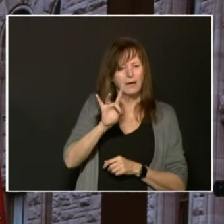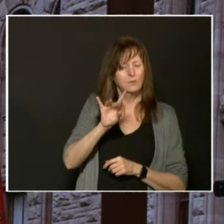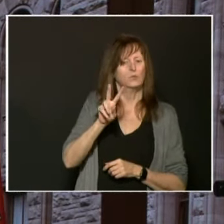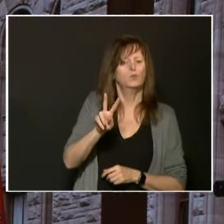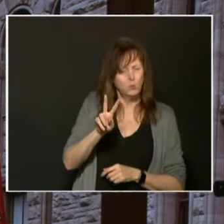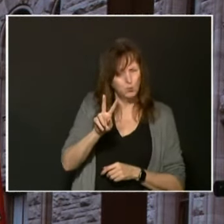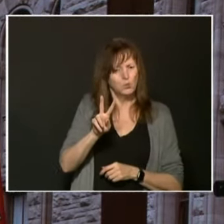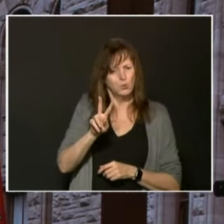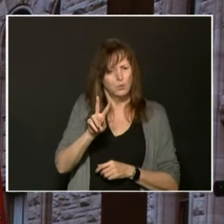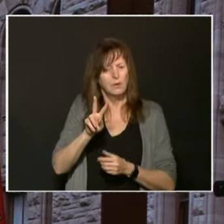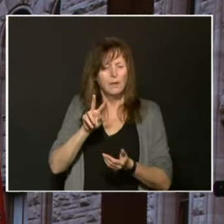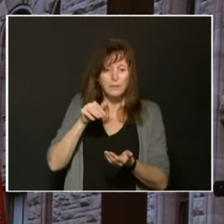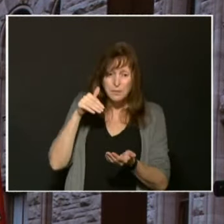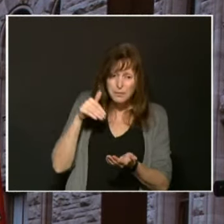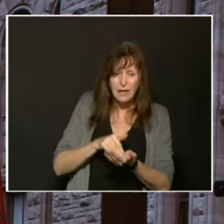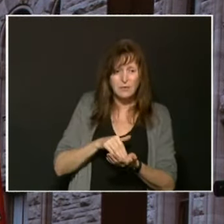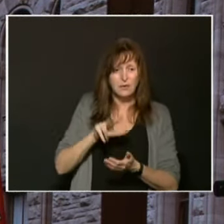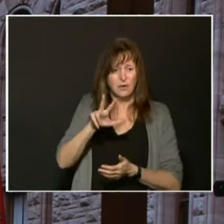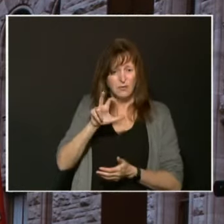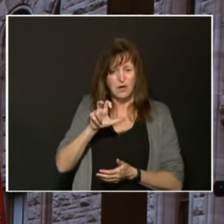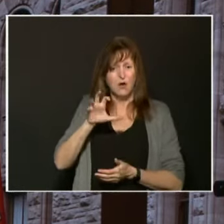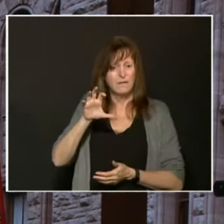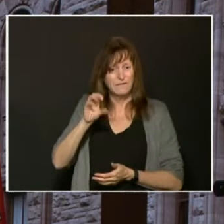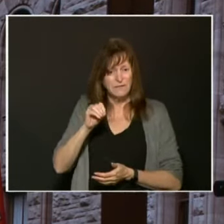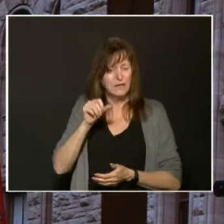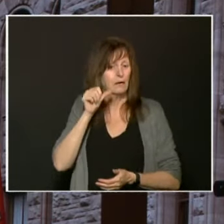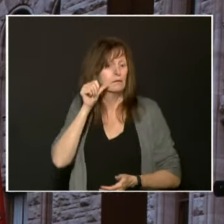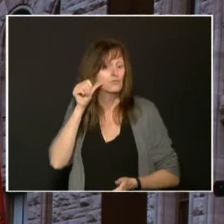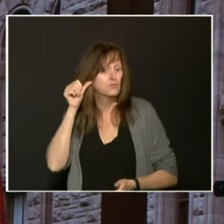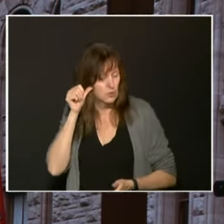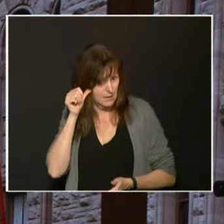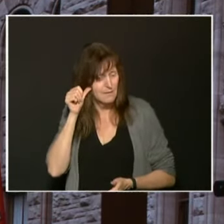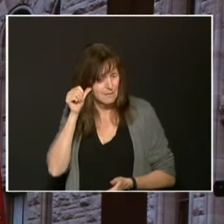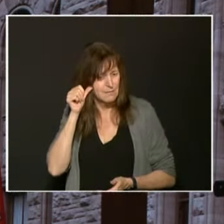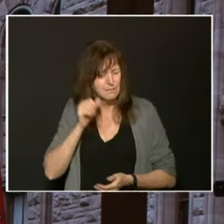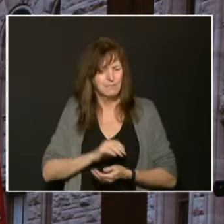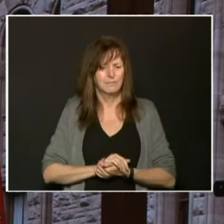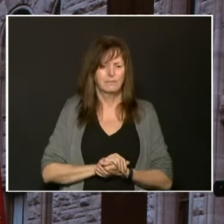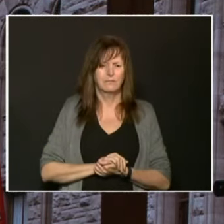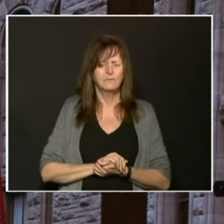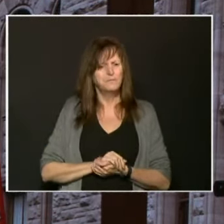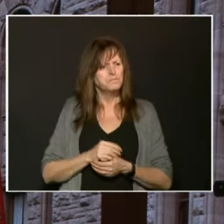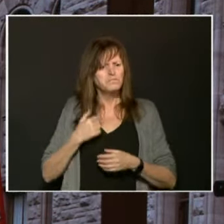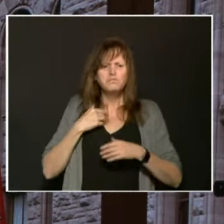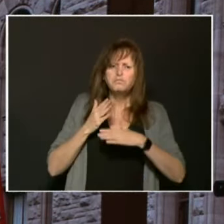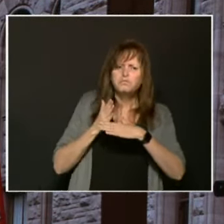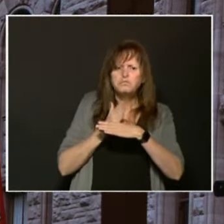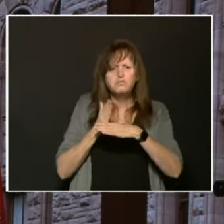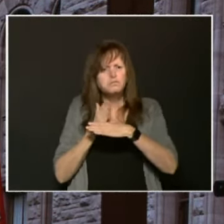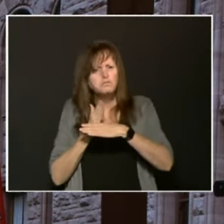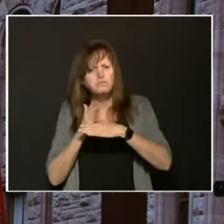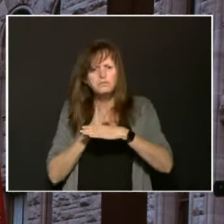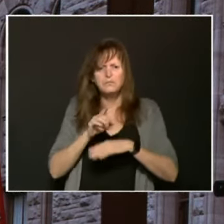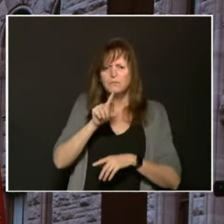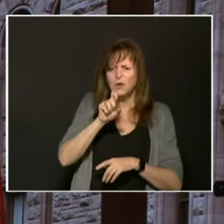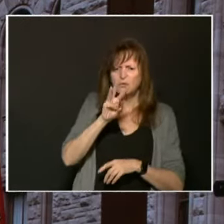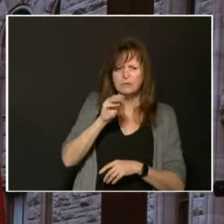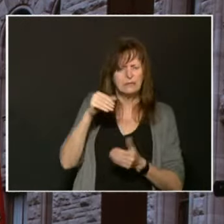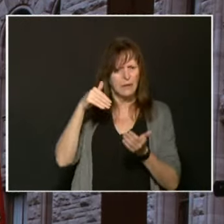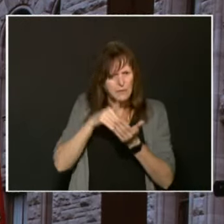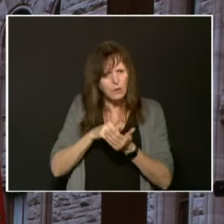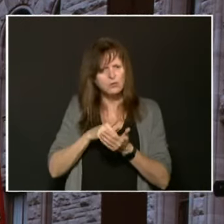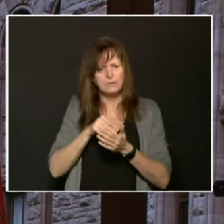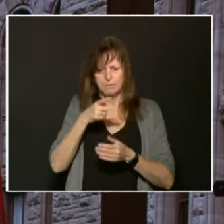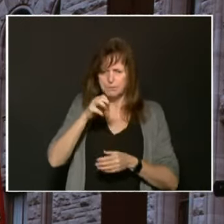182,350 doses yesterday. So we're now averaging about 160,000 shots per day, which is a